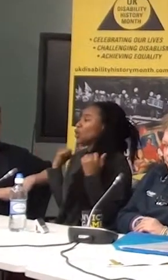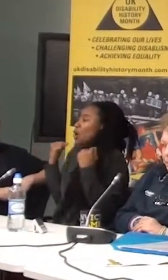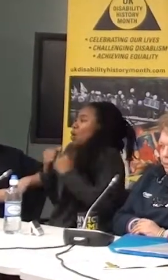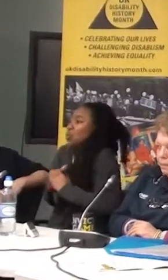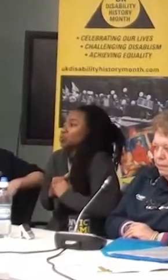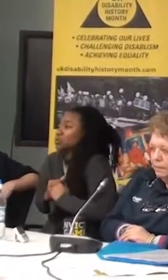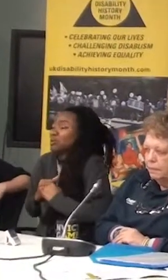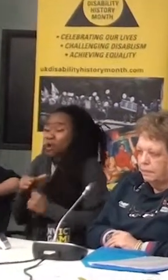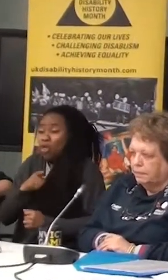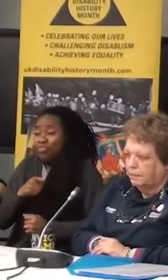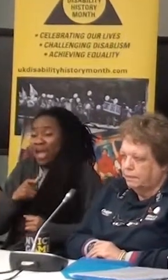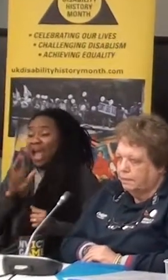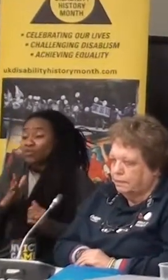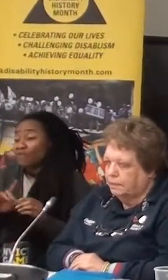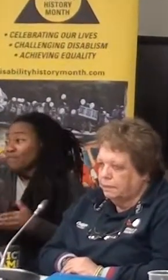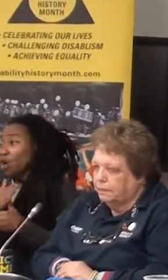through Canada,